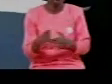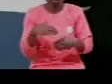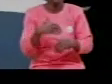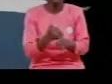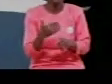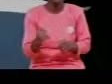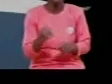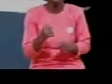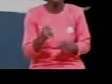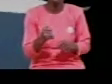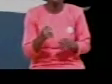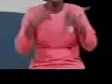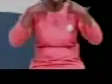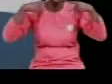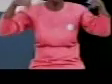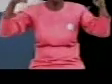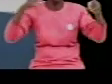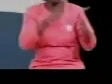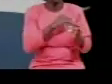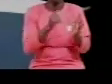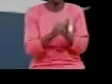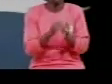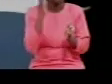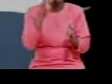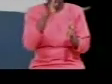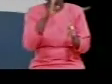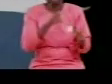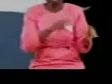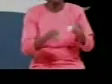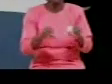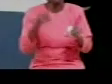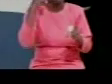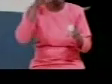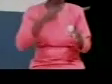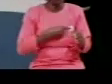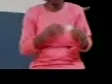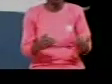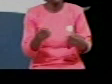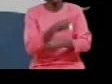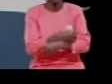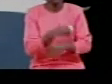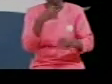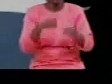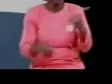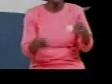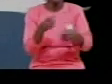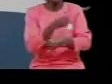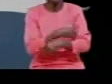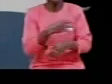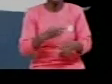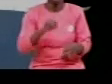that will be fulfilled for us today. The last day of July edition of GCK,